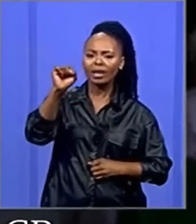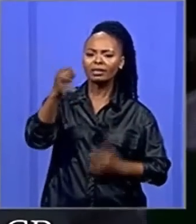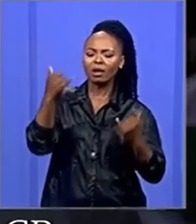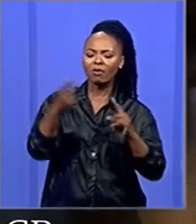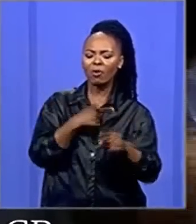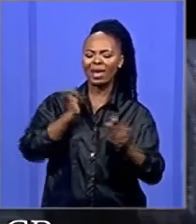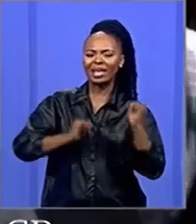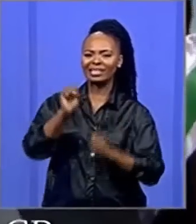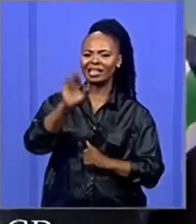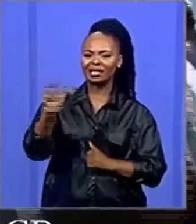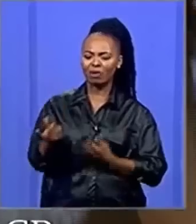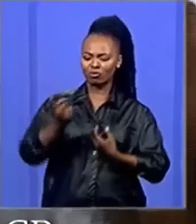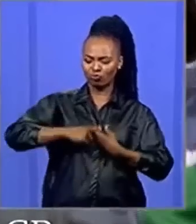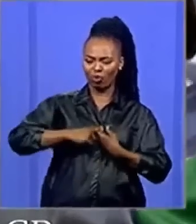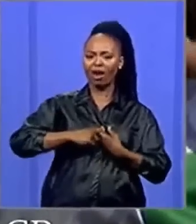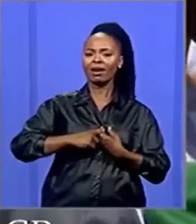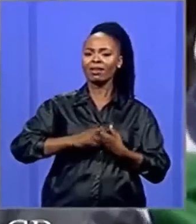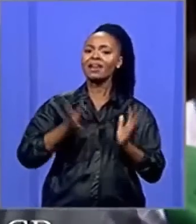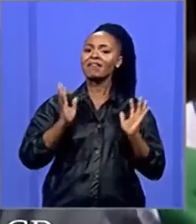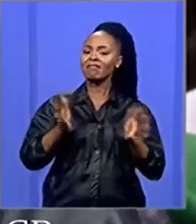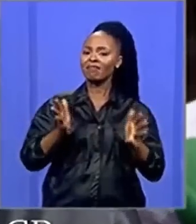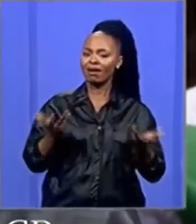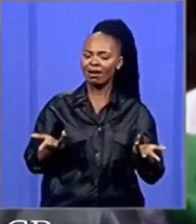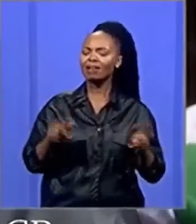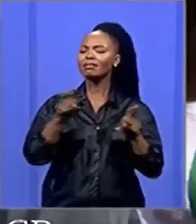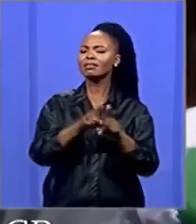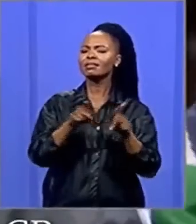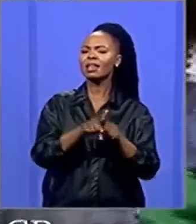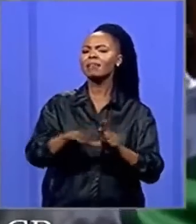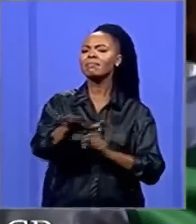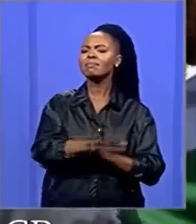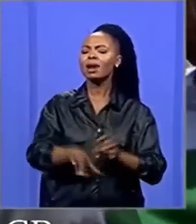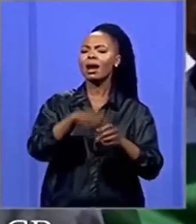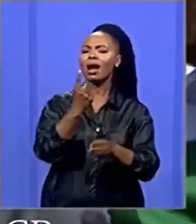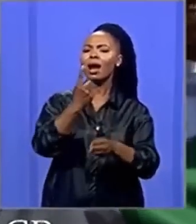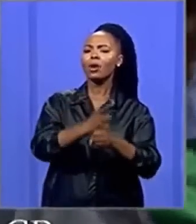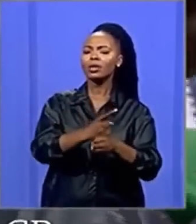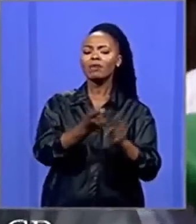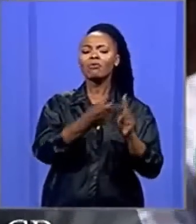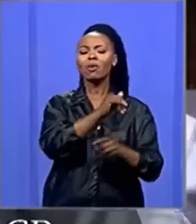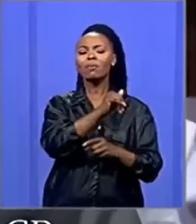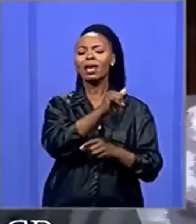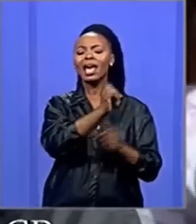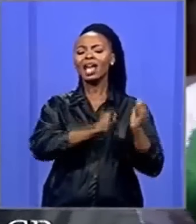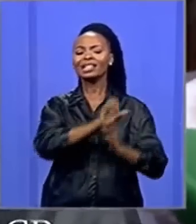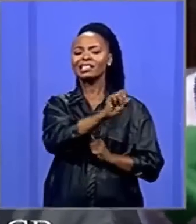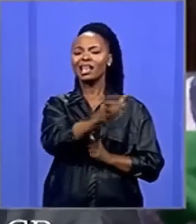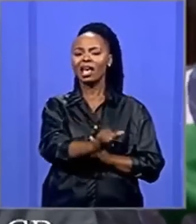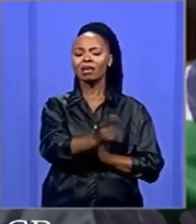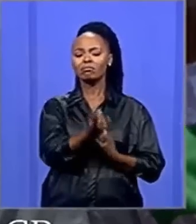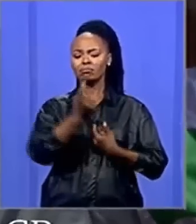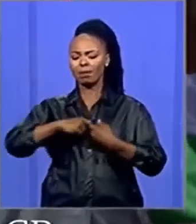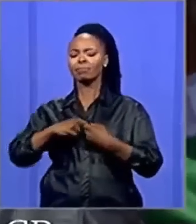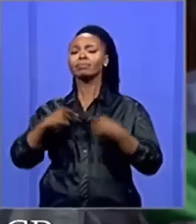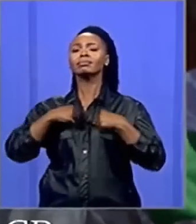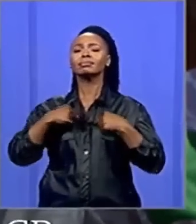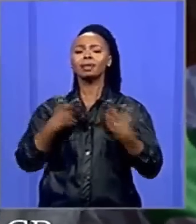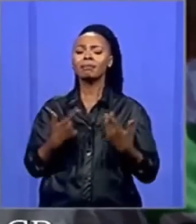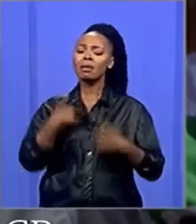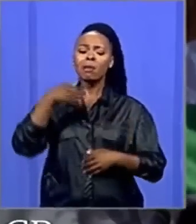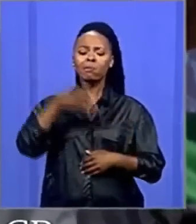SA, a lot of them, especially around Gauteng. We are happy. So I'm here, I'm alive,